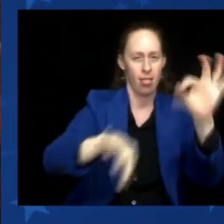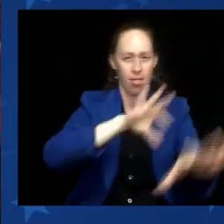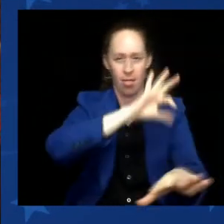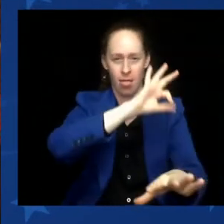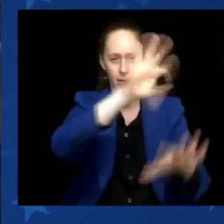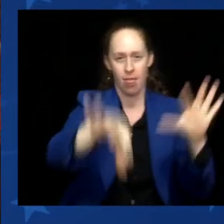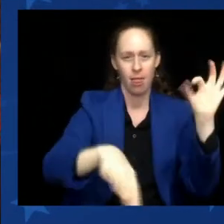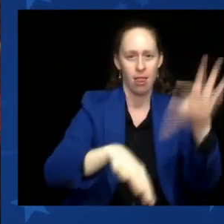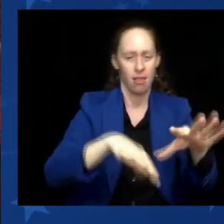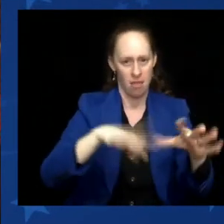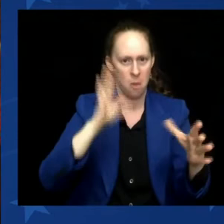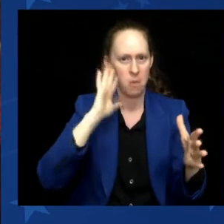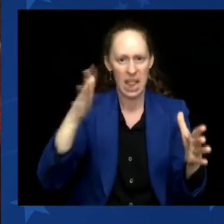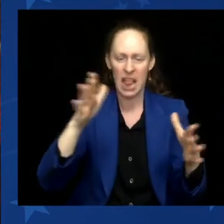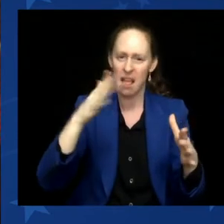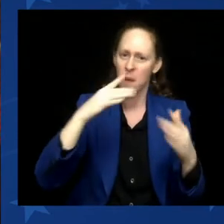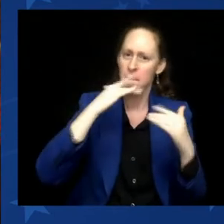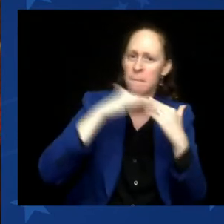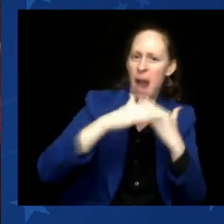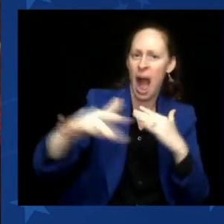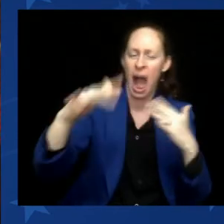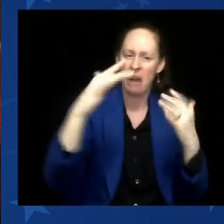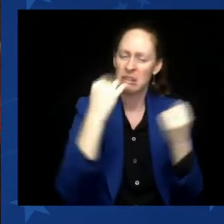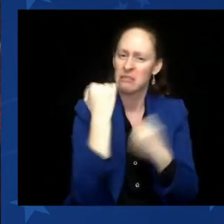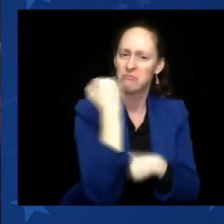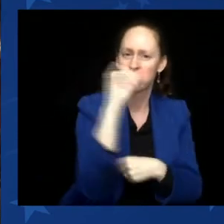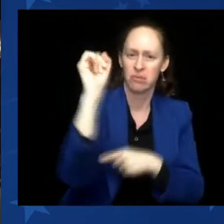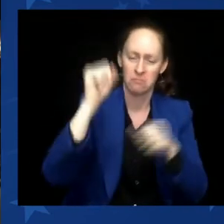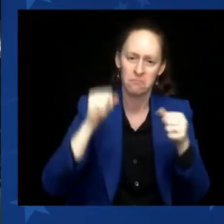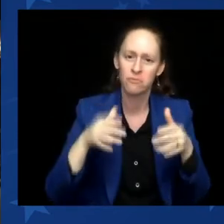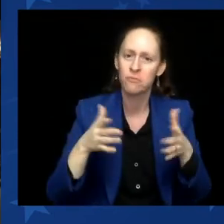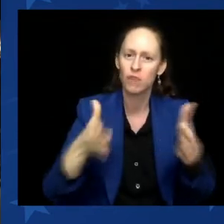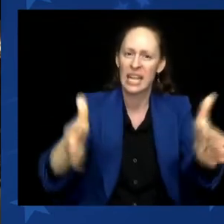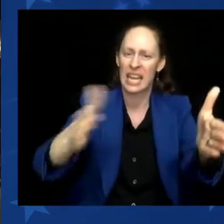say, this is not who we are.